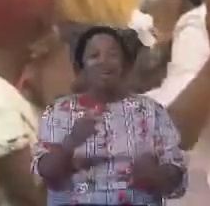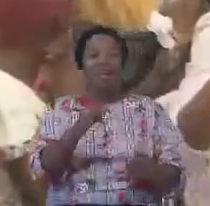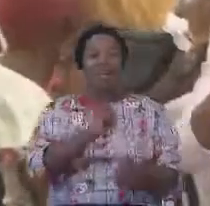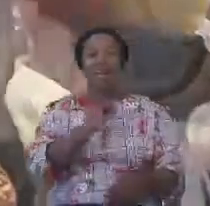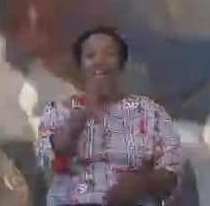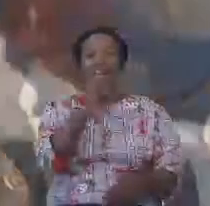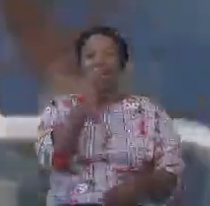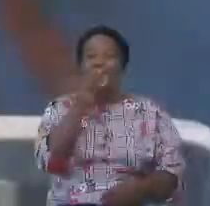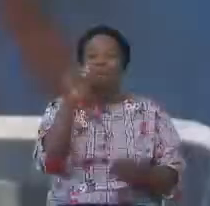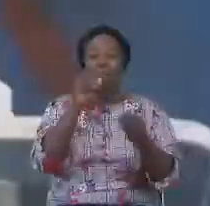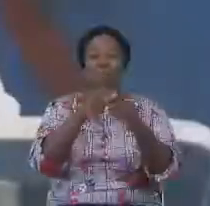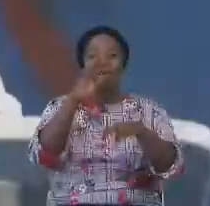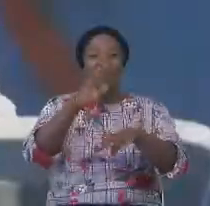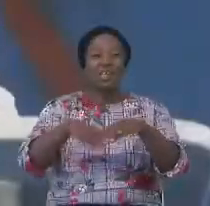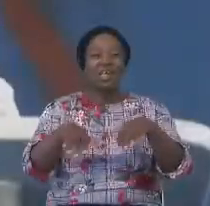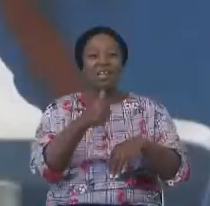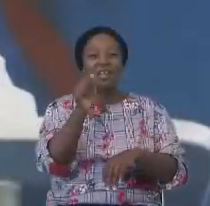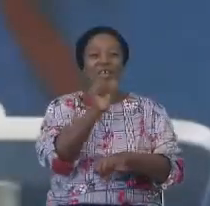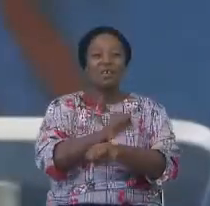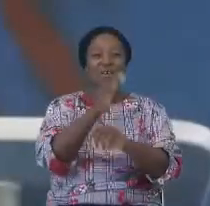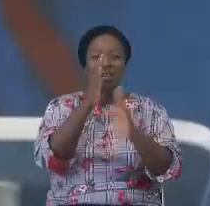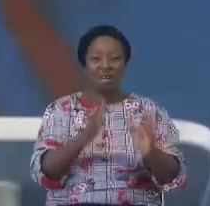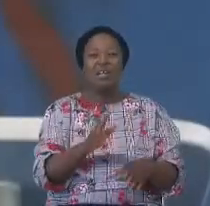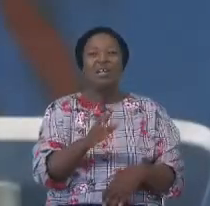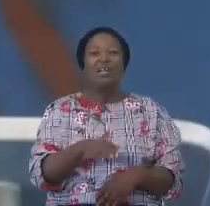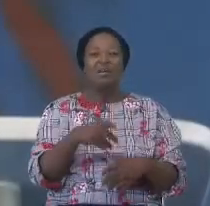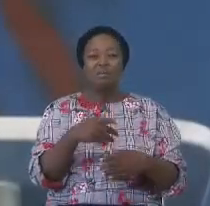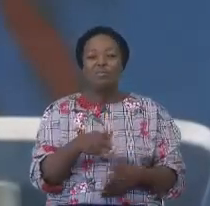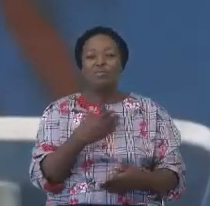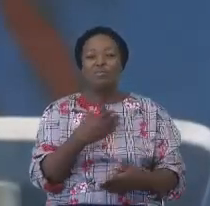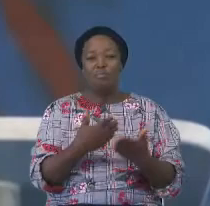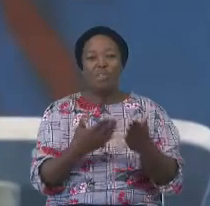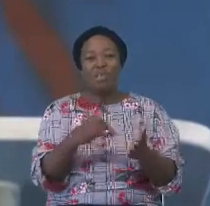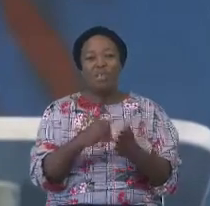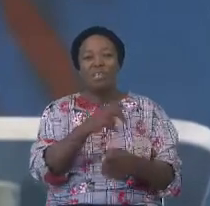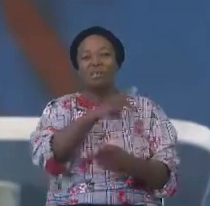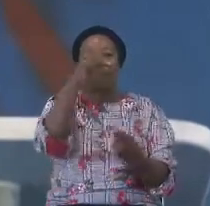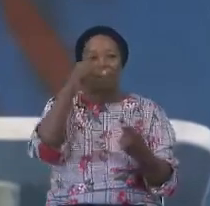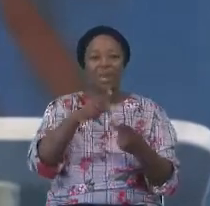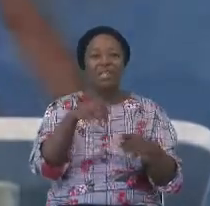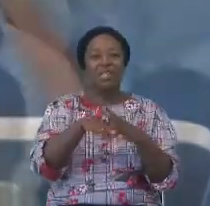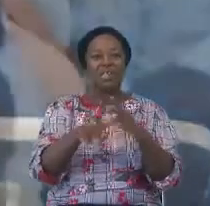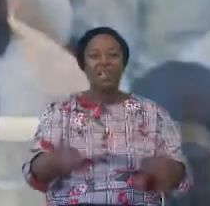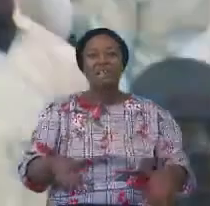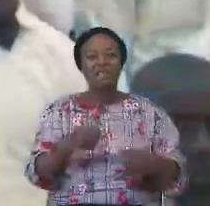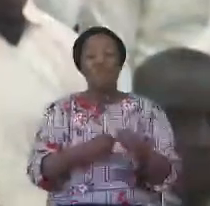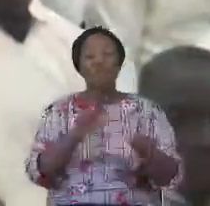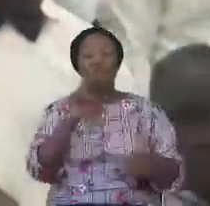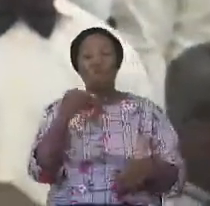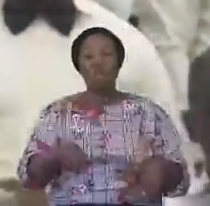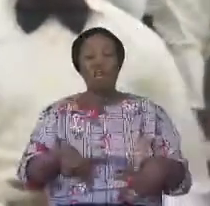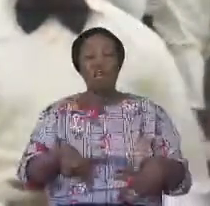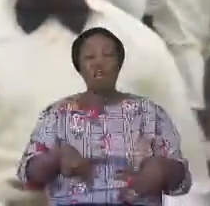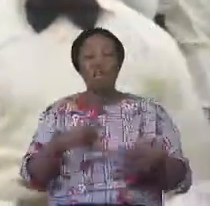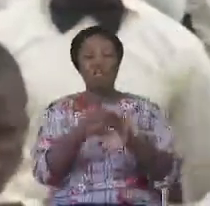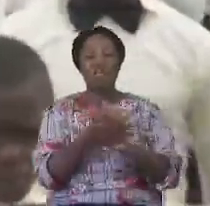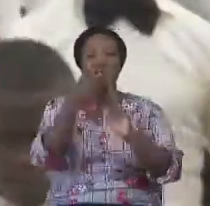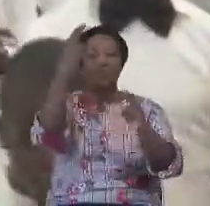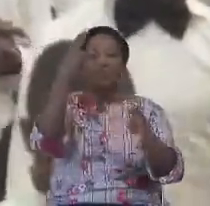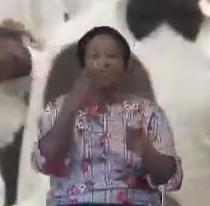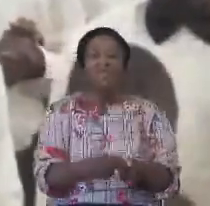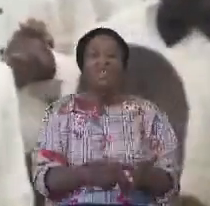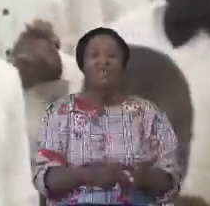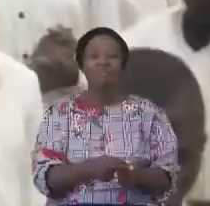Now I am more than a conqueror. Be it permanent in every